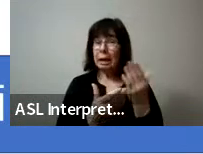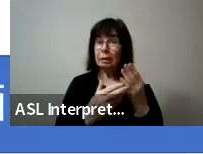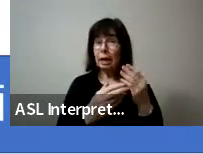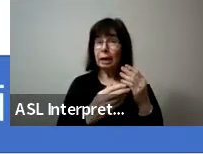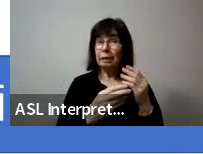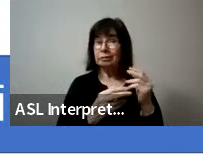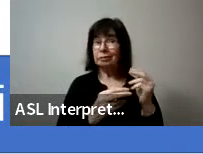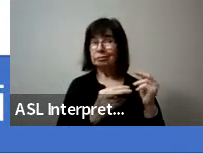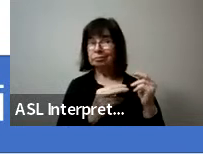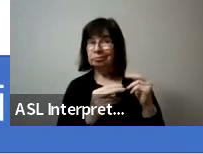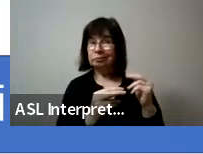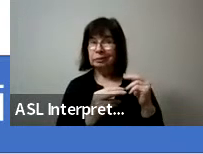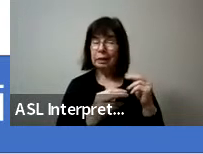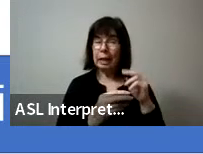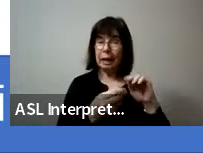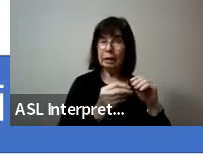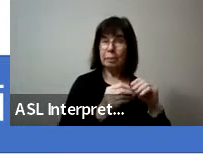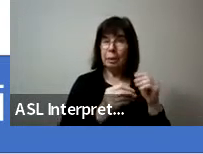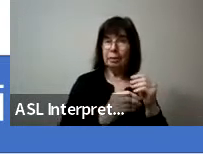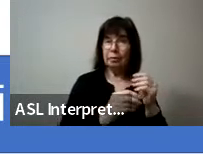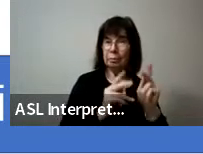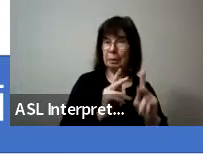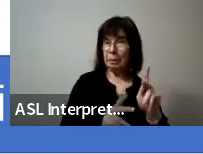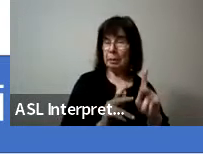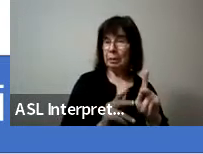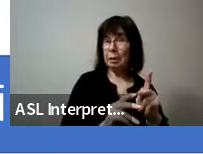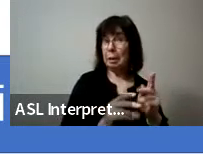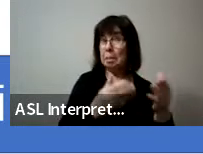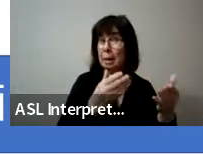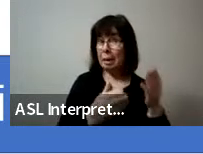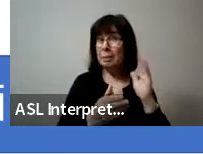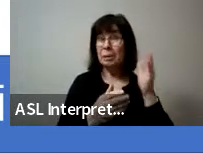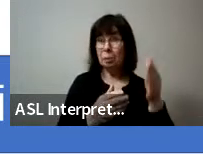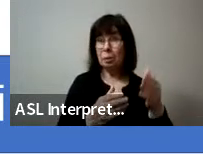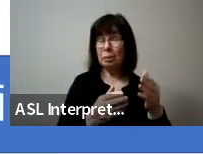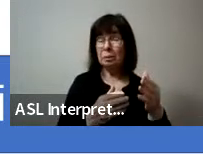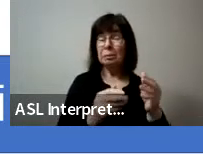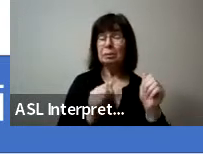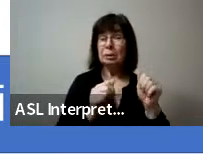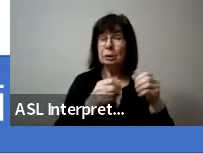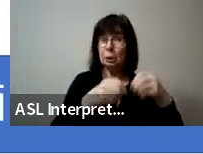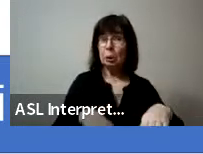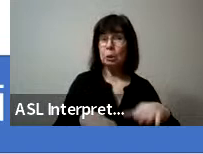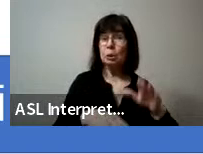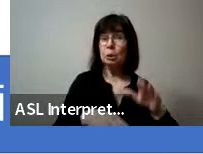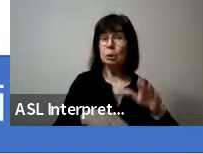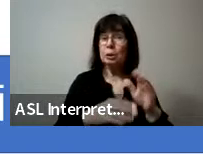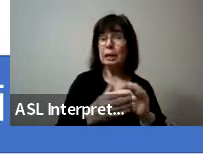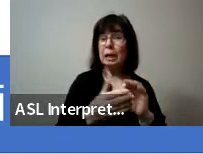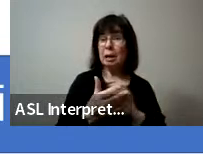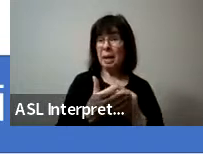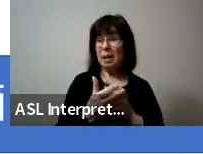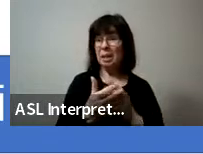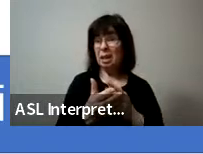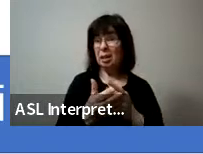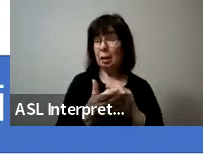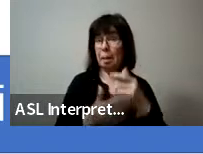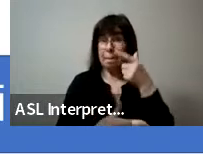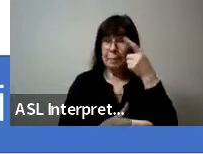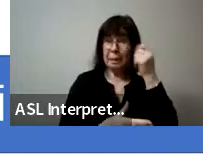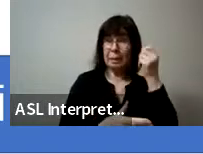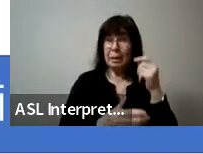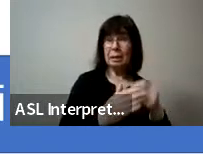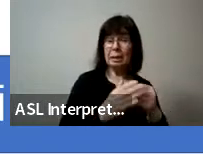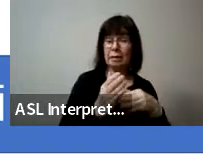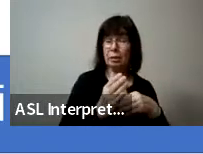that number of individuals that may lose their Medi-Cal, specifically the individuals that lose their Medi-Cal because of the renewals, of